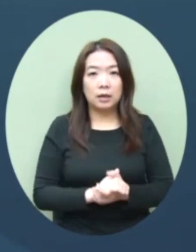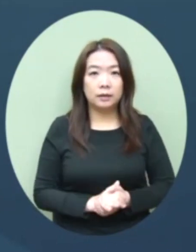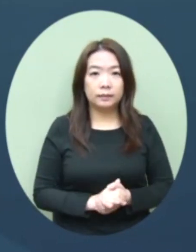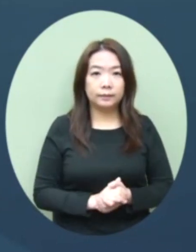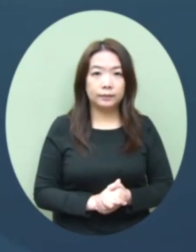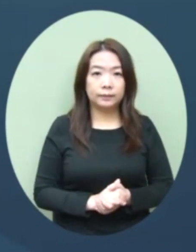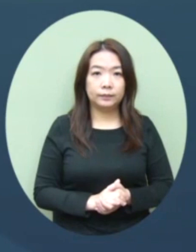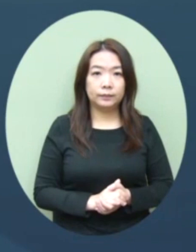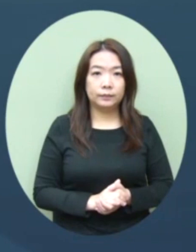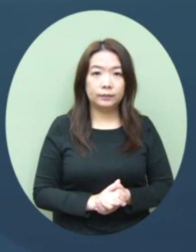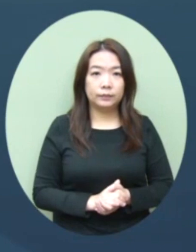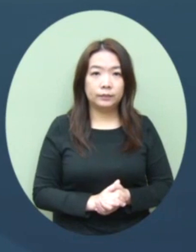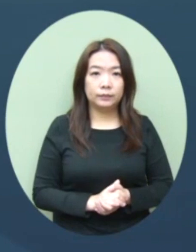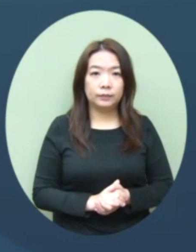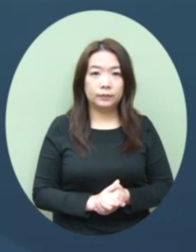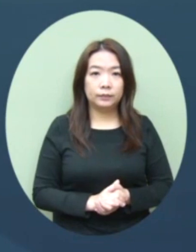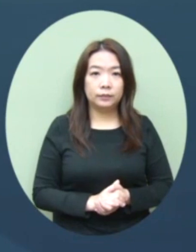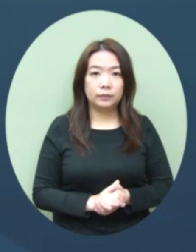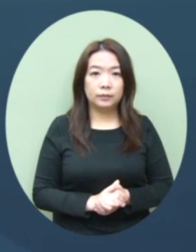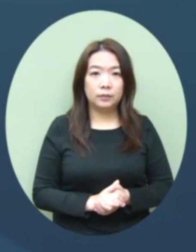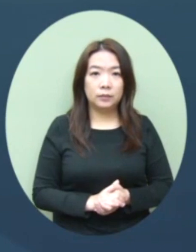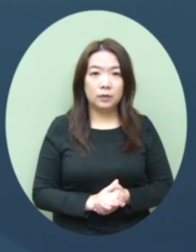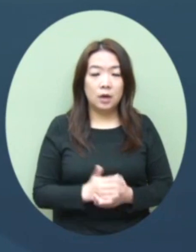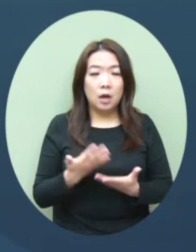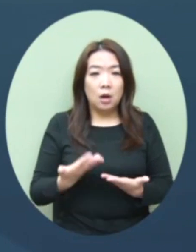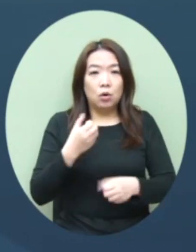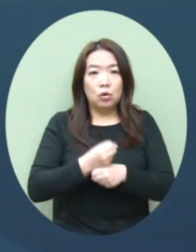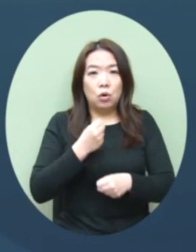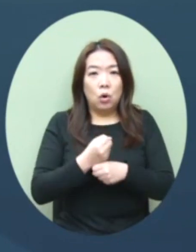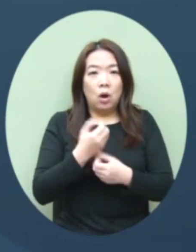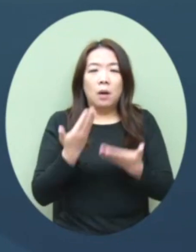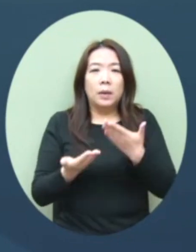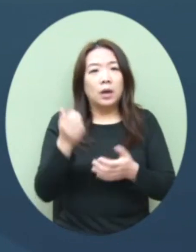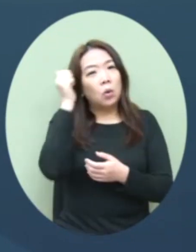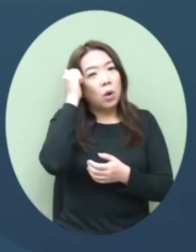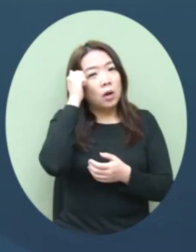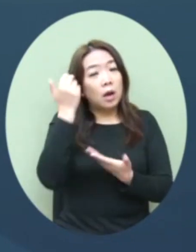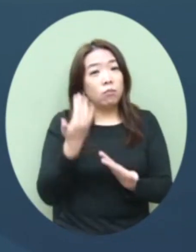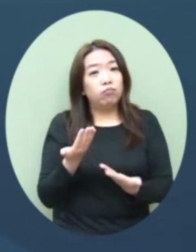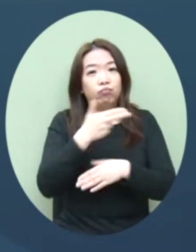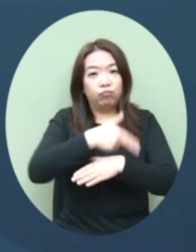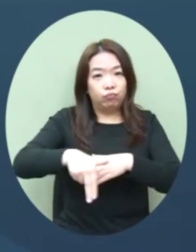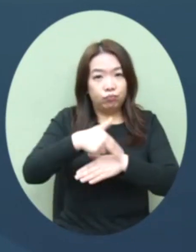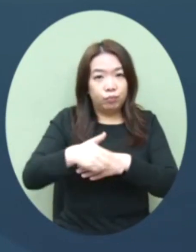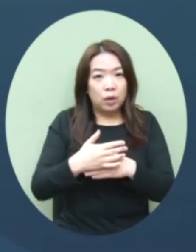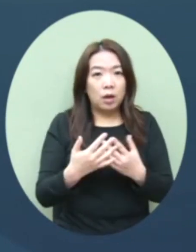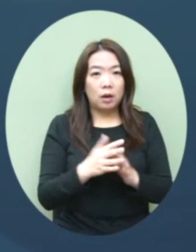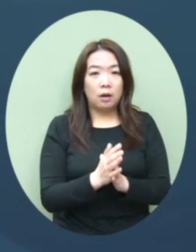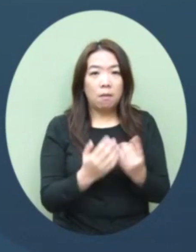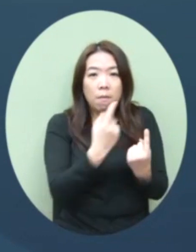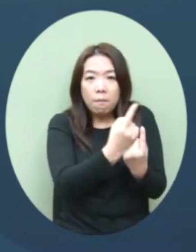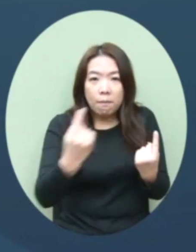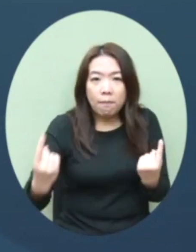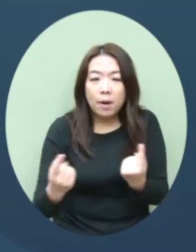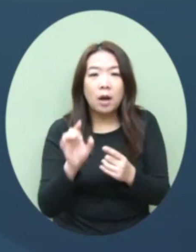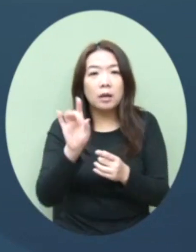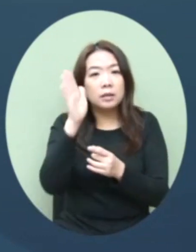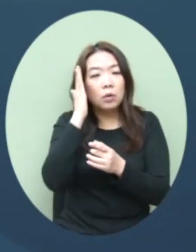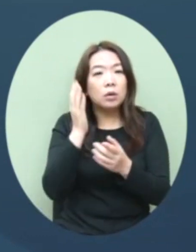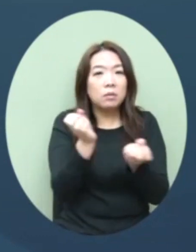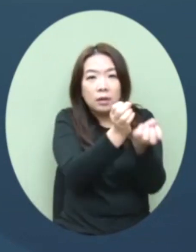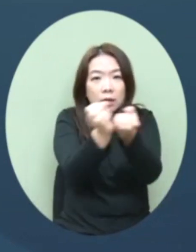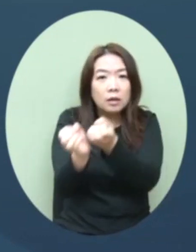it's not individual negotiations which has been the modus operandi previously that we approach